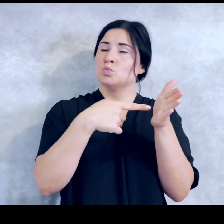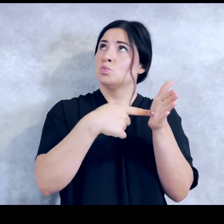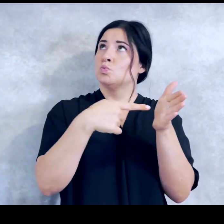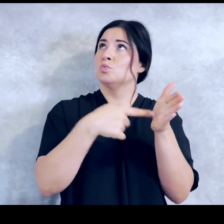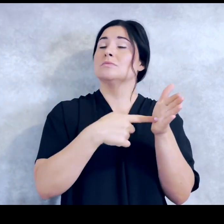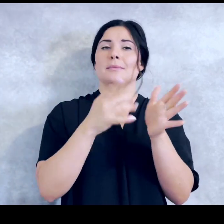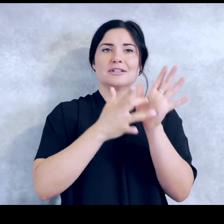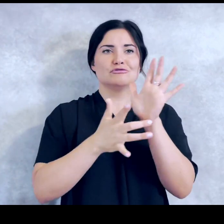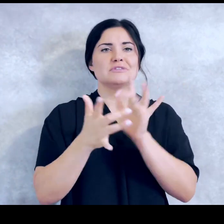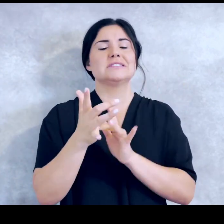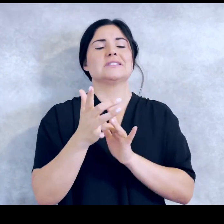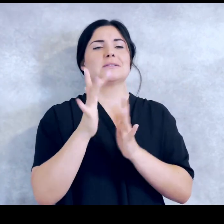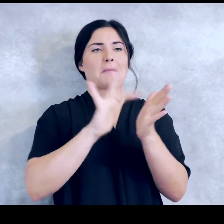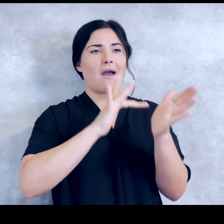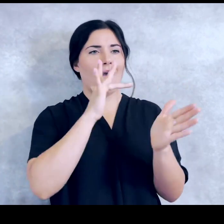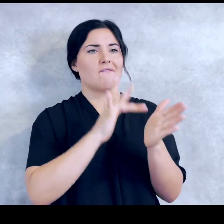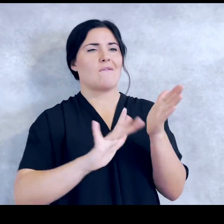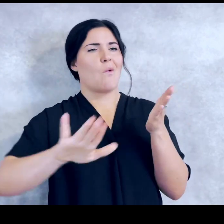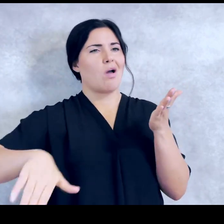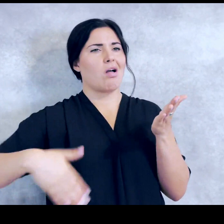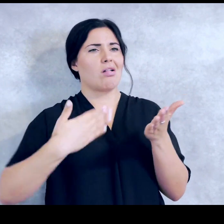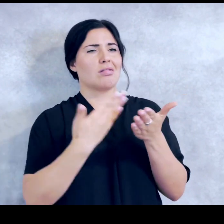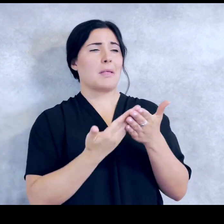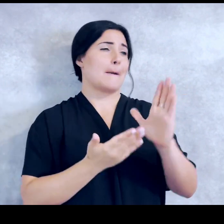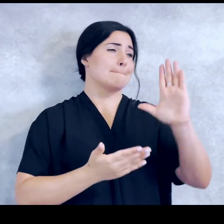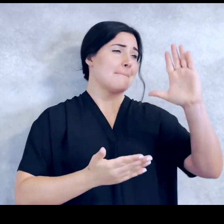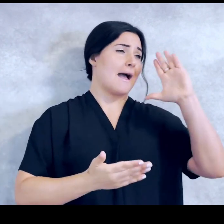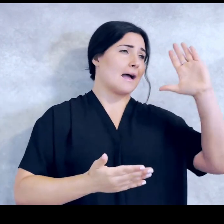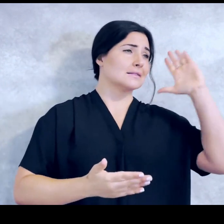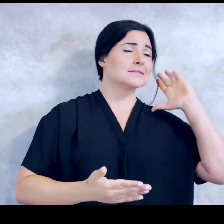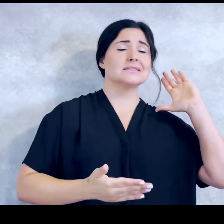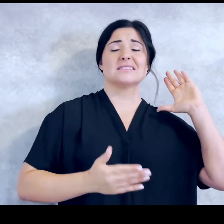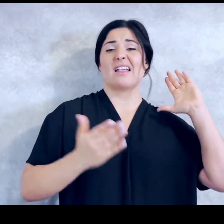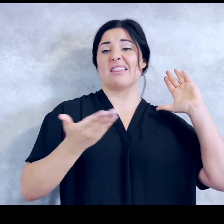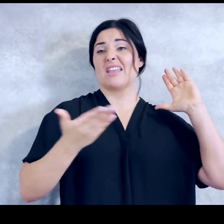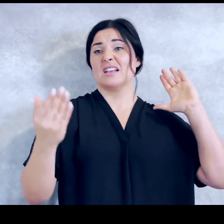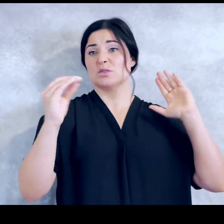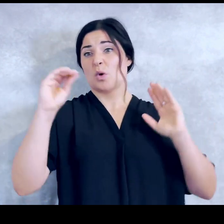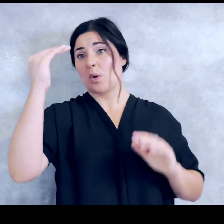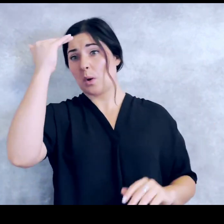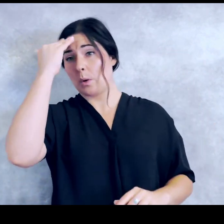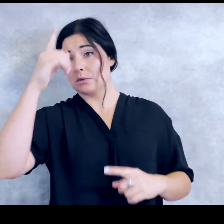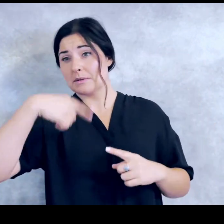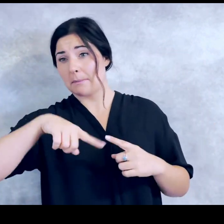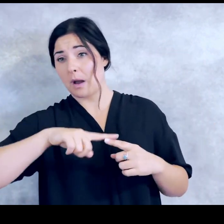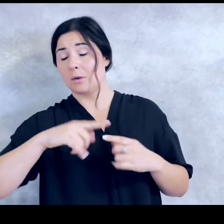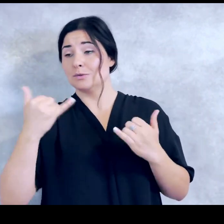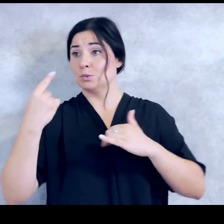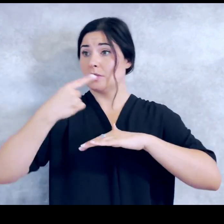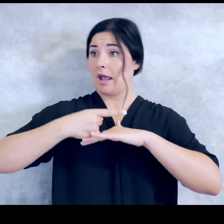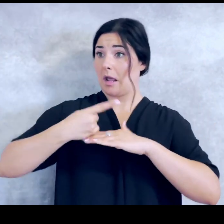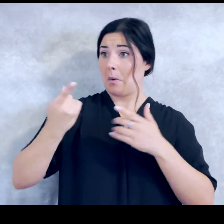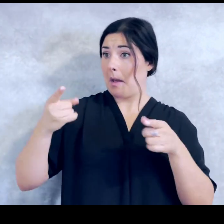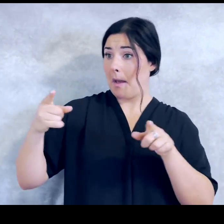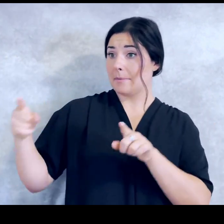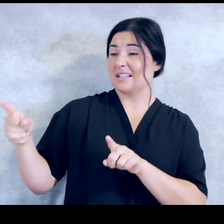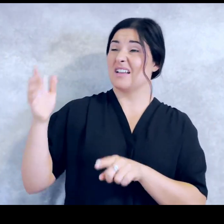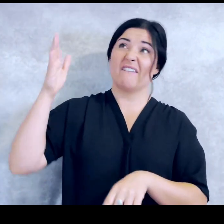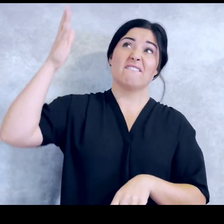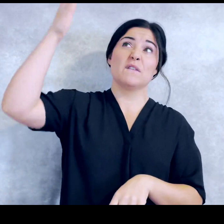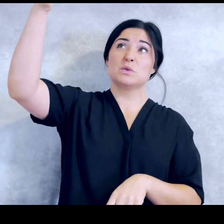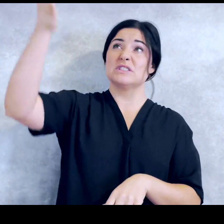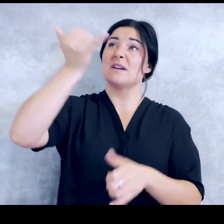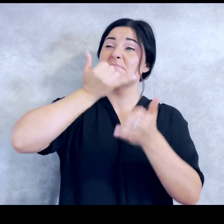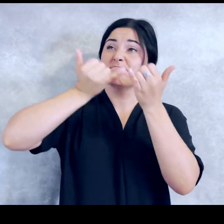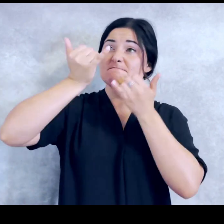our sin. But Jesus paid for all of it. The things in the past, the things that nobody knows about, the things that are done today, and all